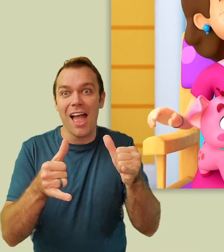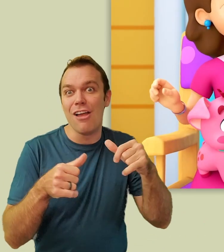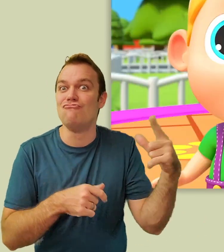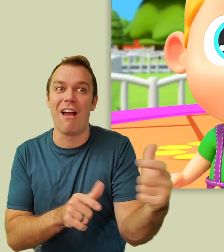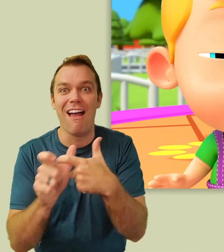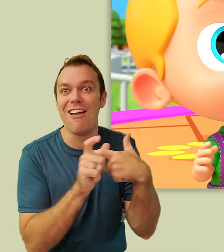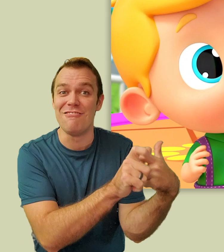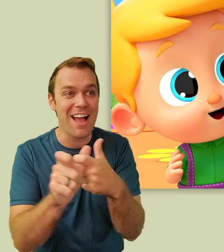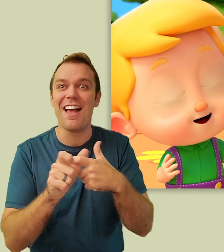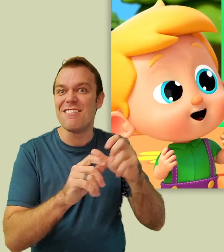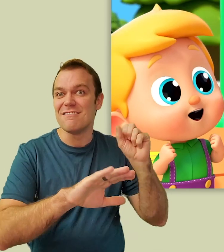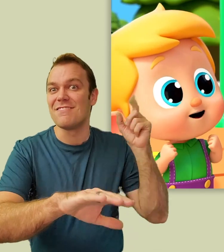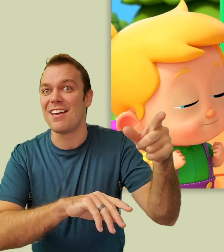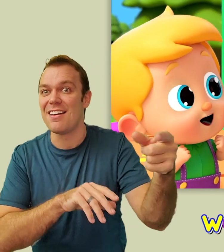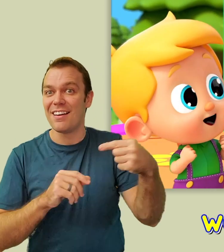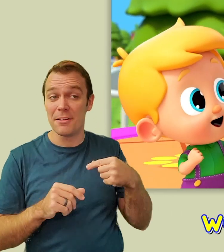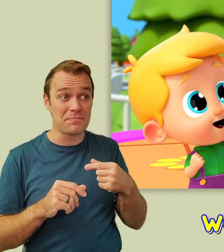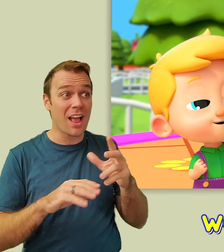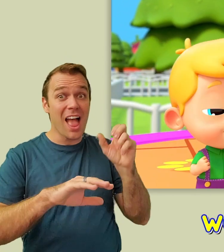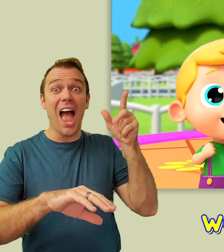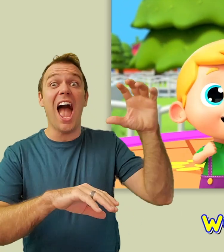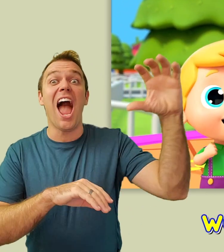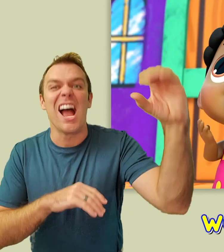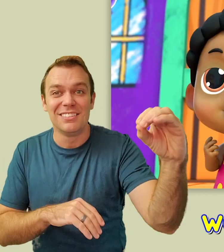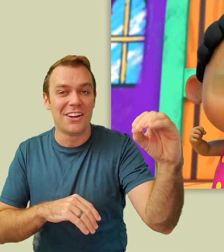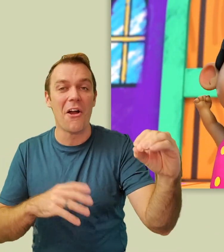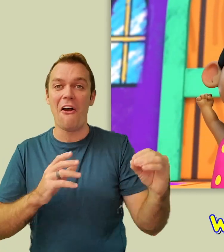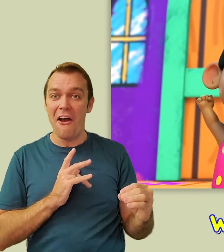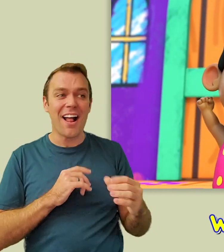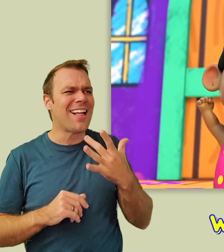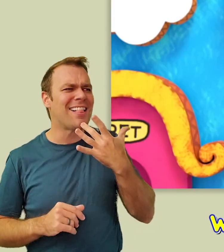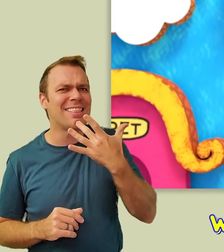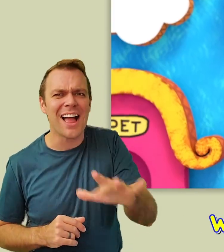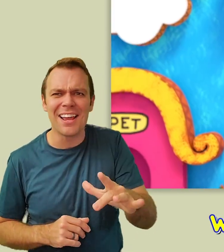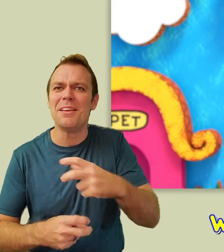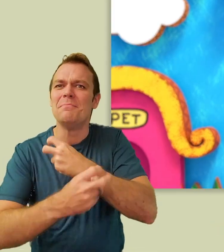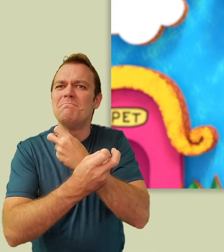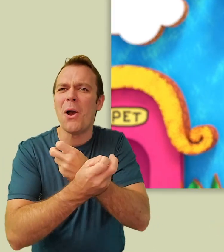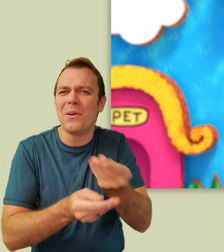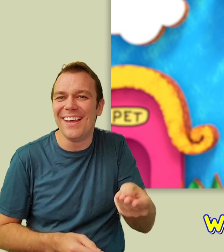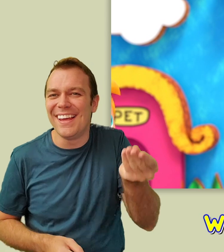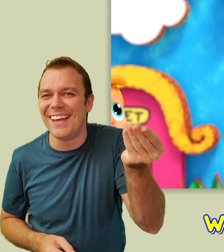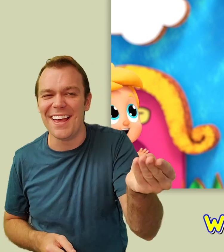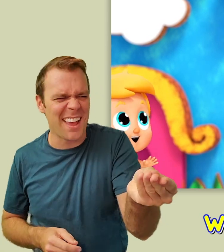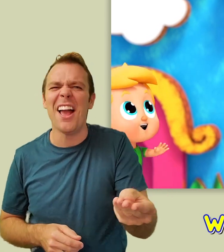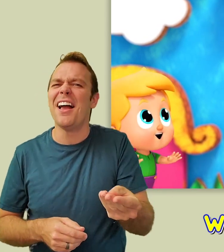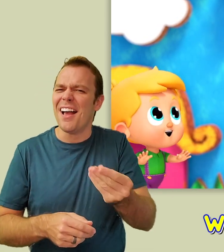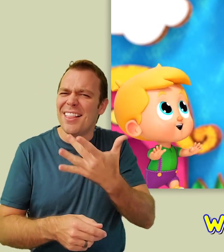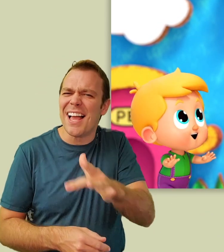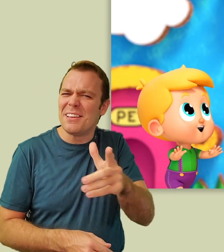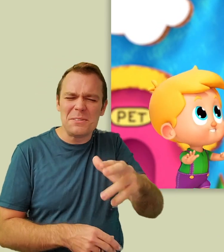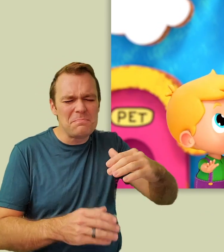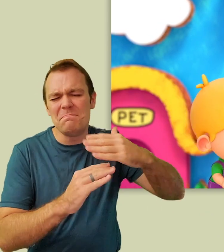Go fetch. Thanks, buddy. Wookie, catch the ball. Wookie, here's a ball. Wookie, you're